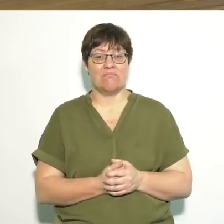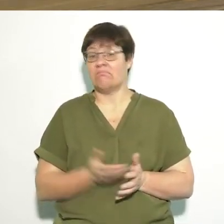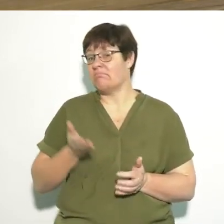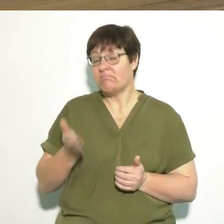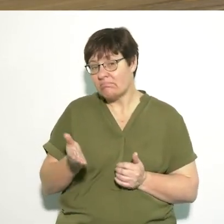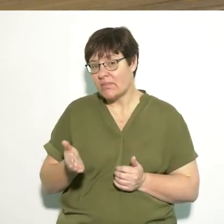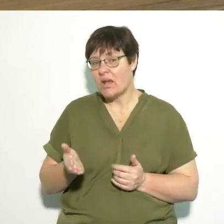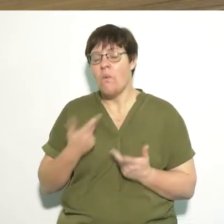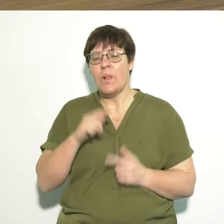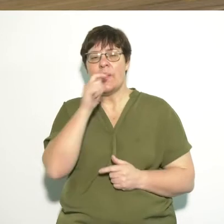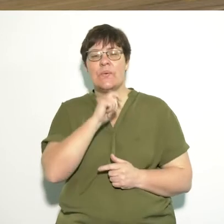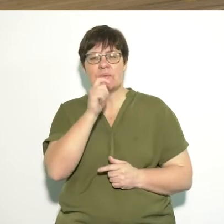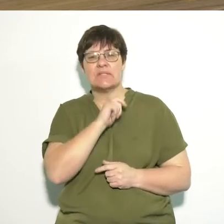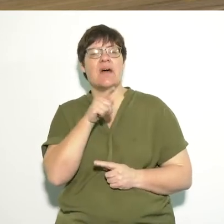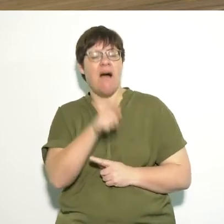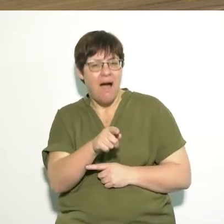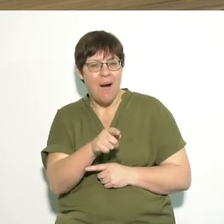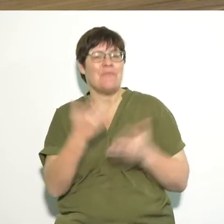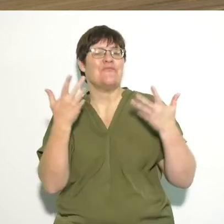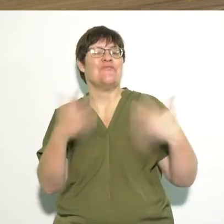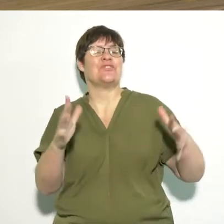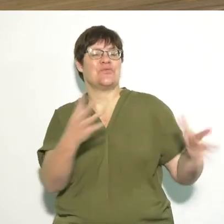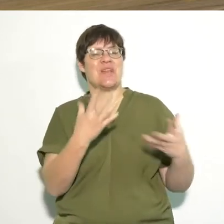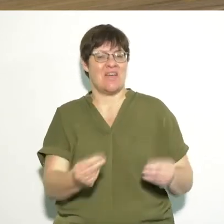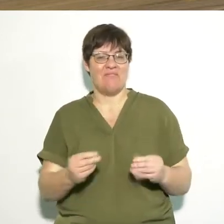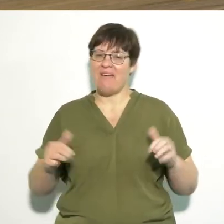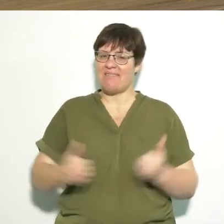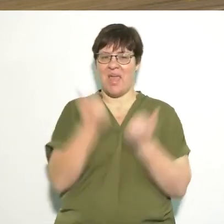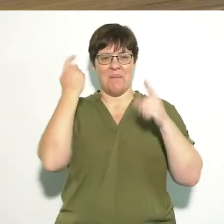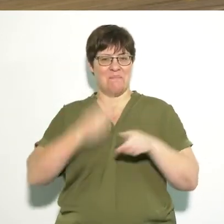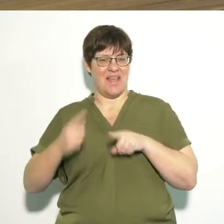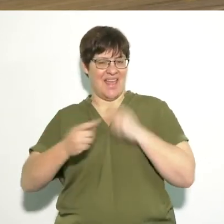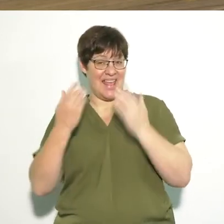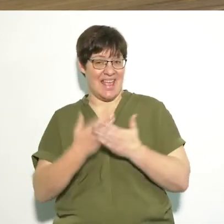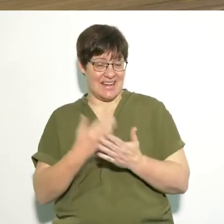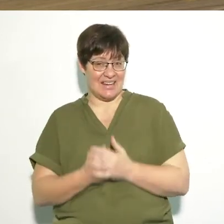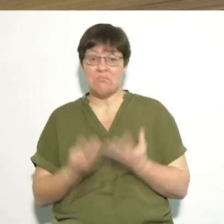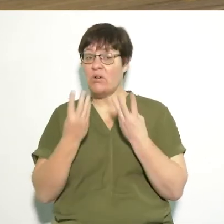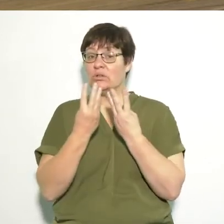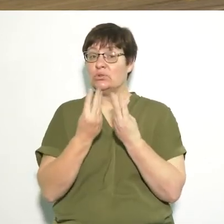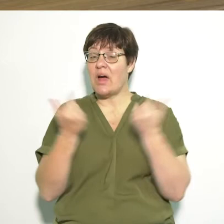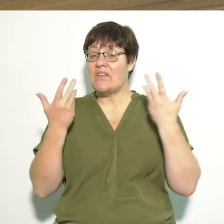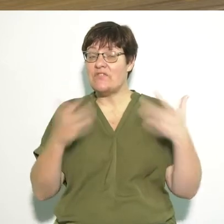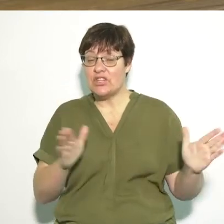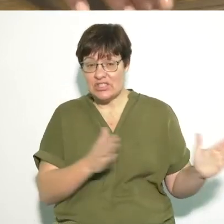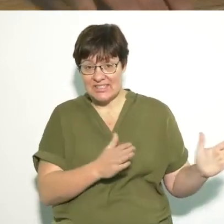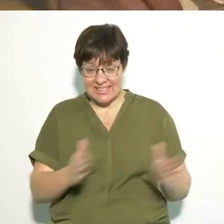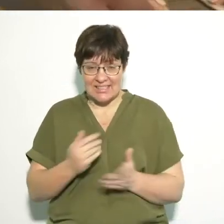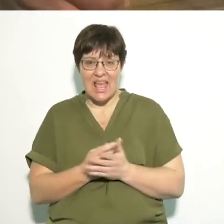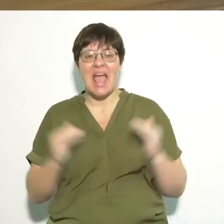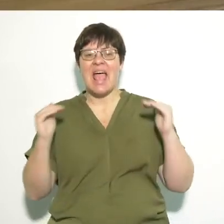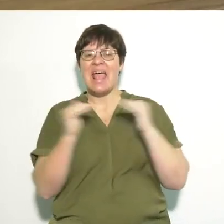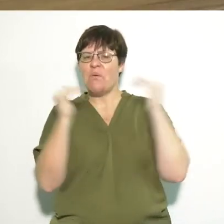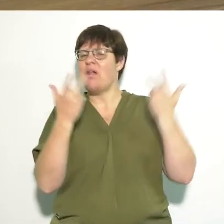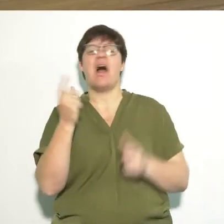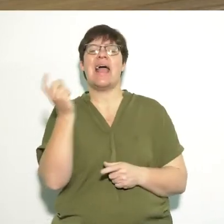So over here, I'm going to use the ones that we already have to play our game. So we'll let these dry on the side, and our equal sign